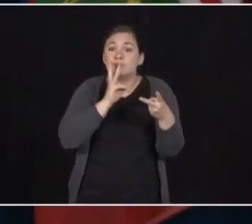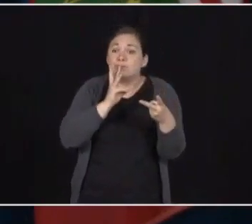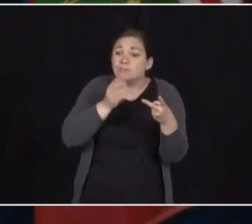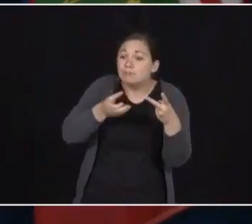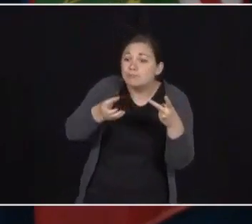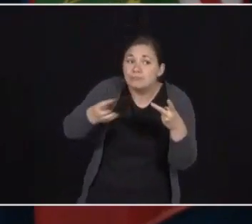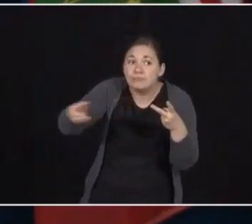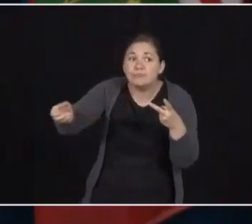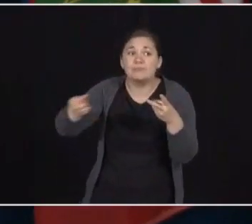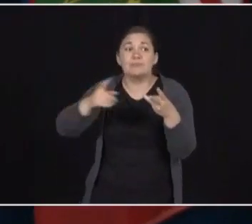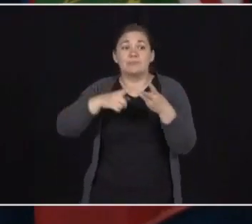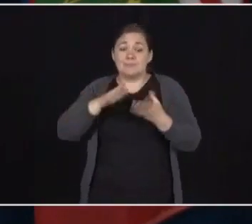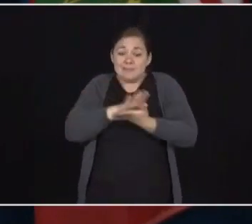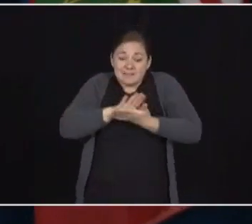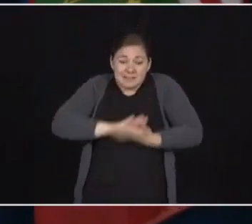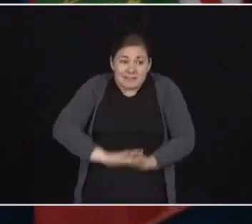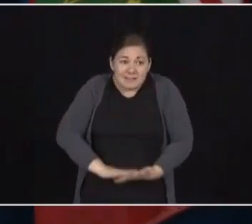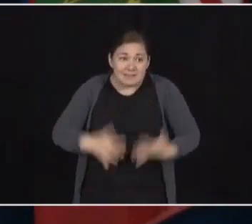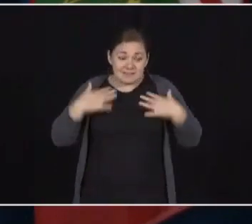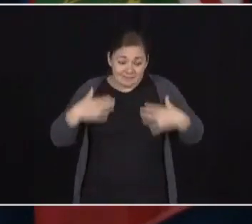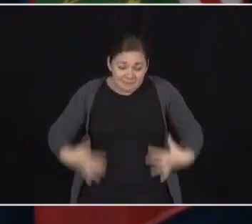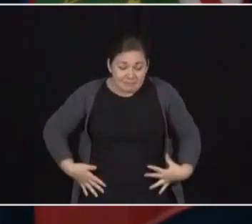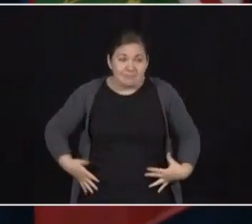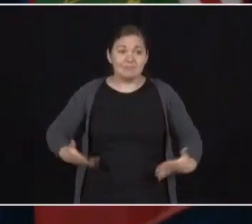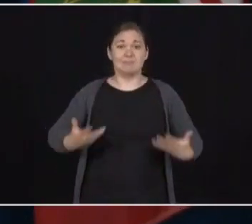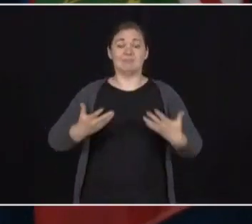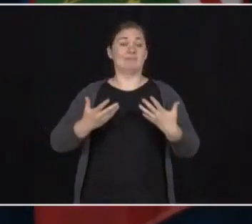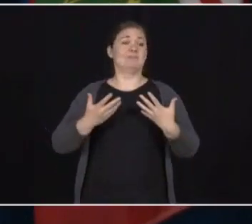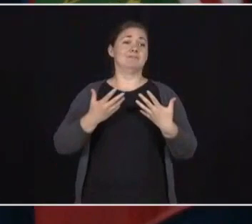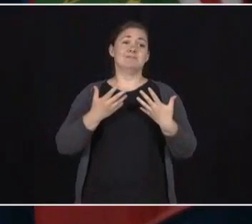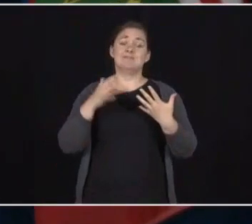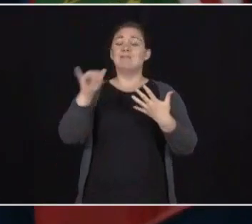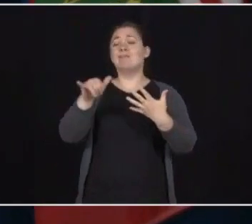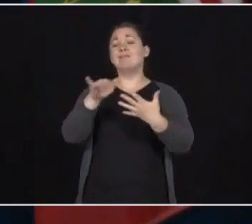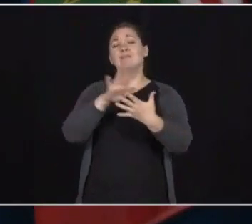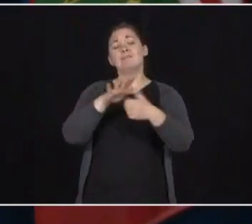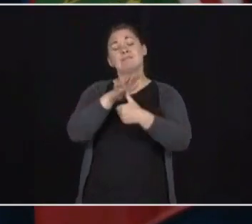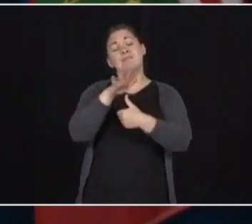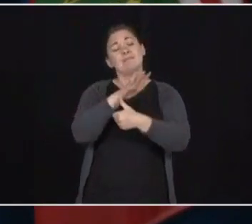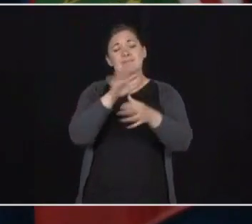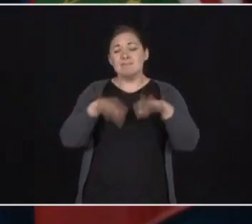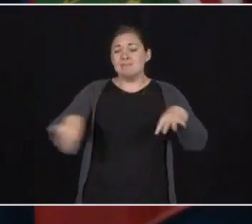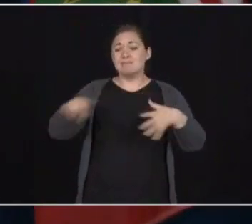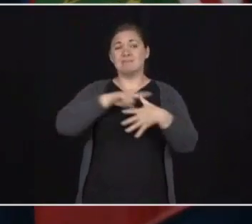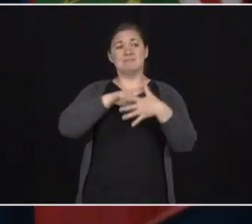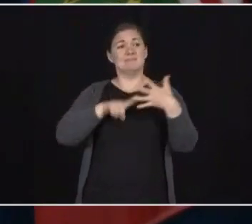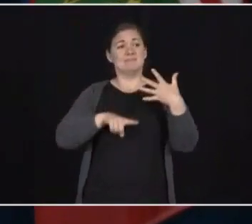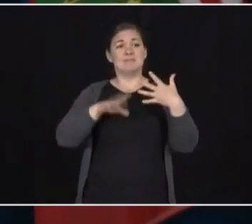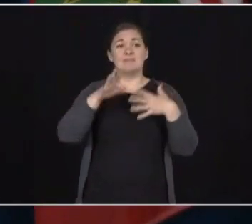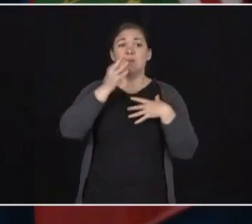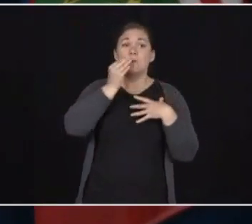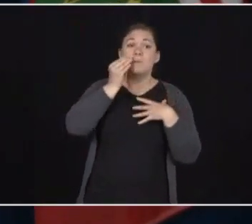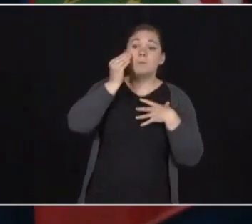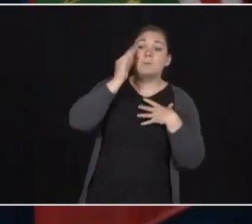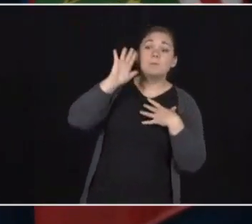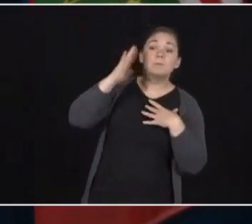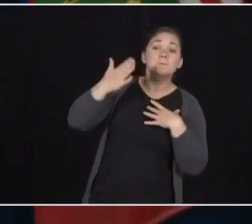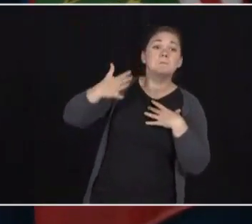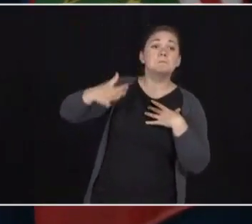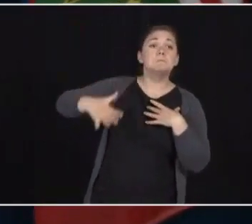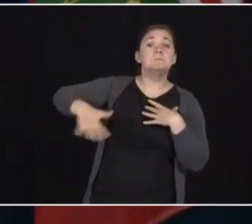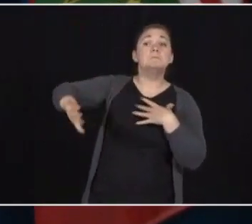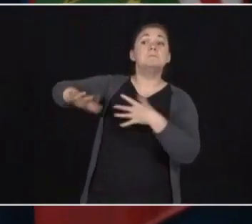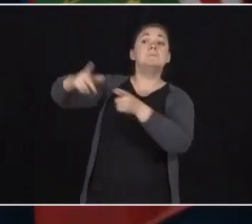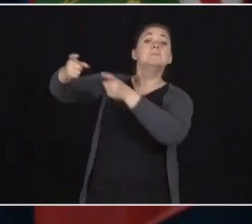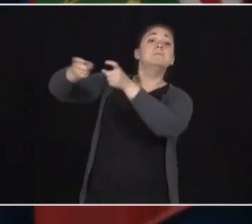basic hygiene proposals, and so on. All of those things are really important. So if there is no indication that the management of